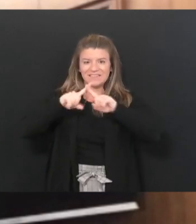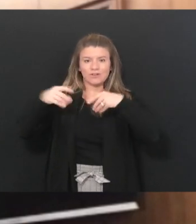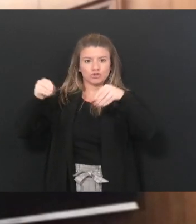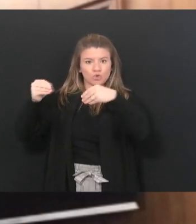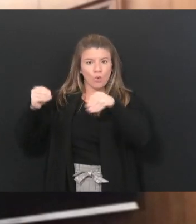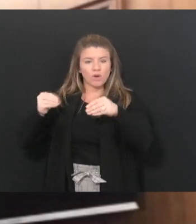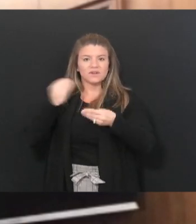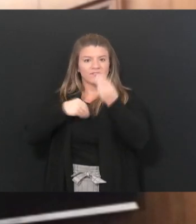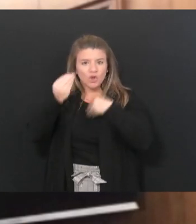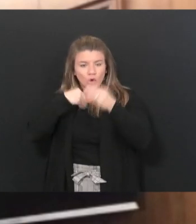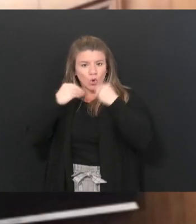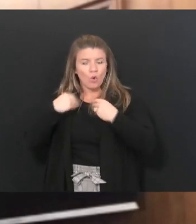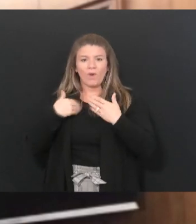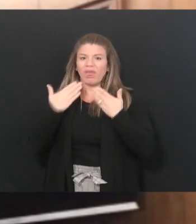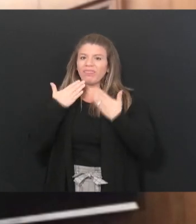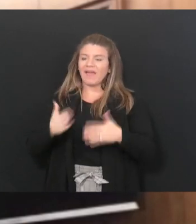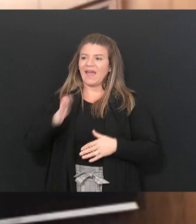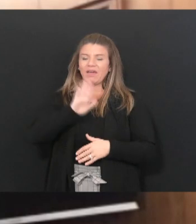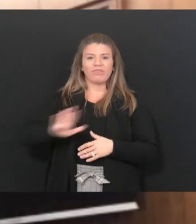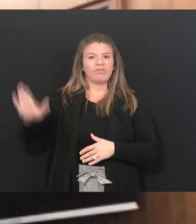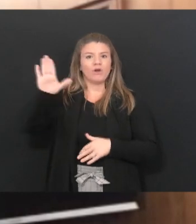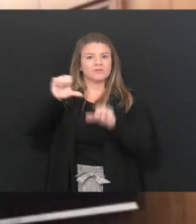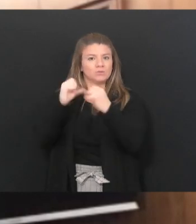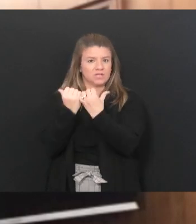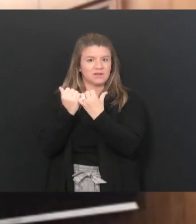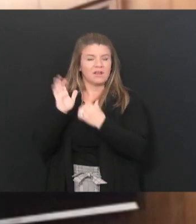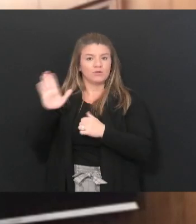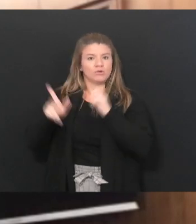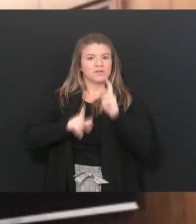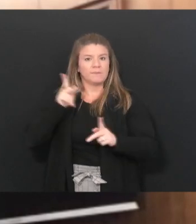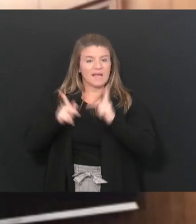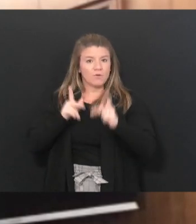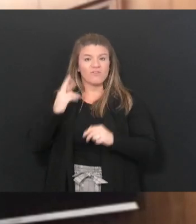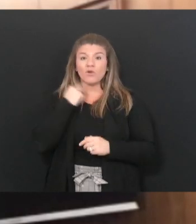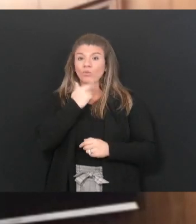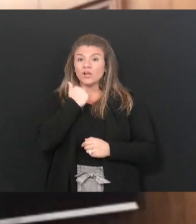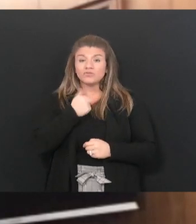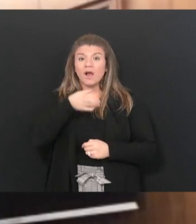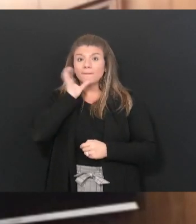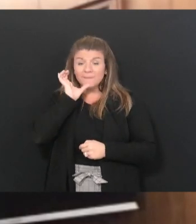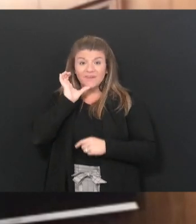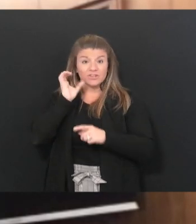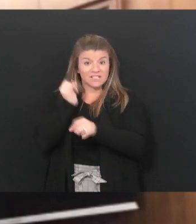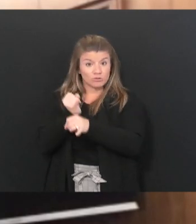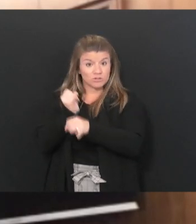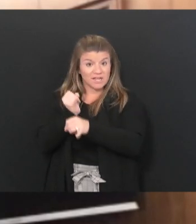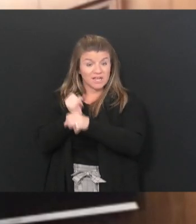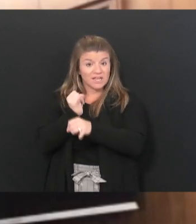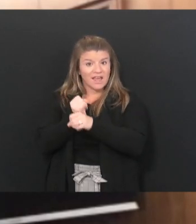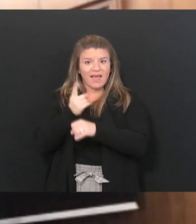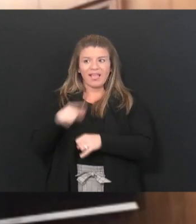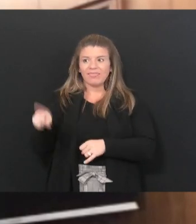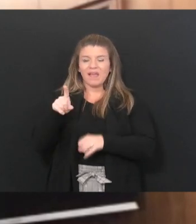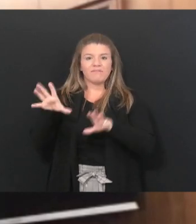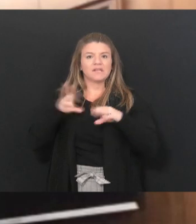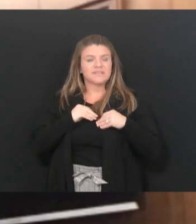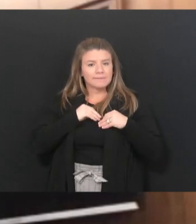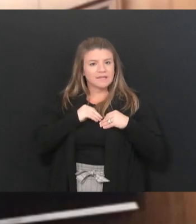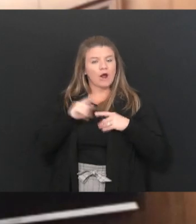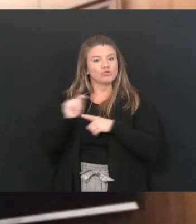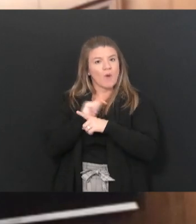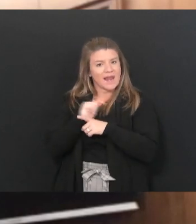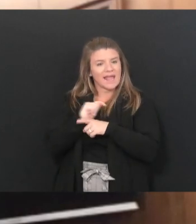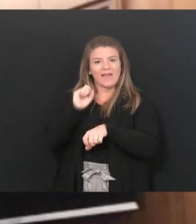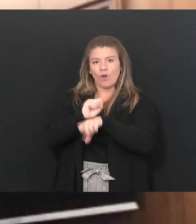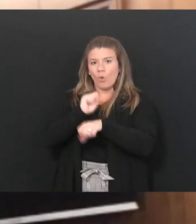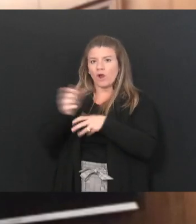thank the Retailers Association and those folks from the restaurant and beverage industry who have not only accepted our training, but worked